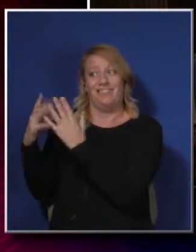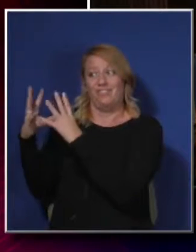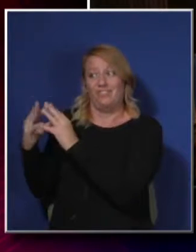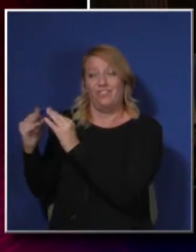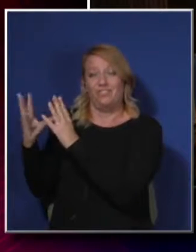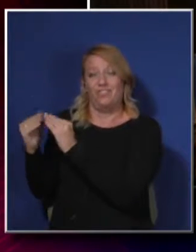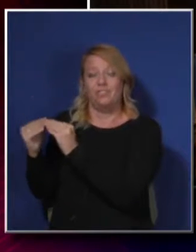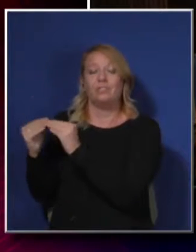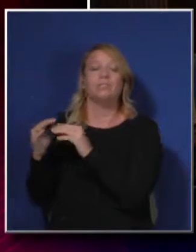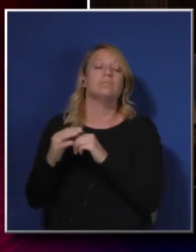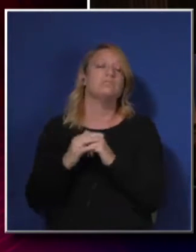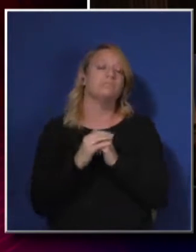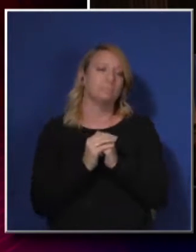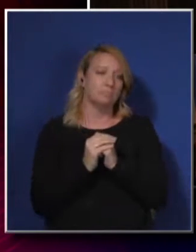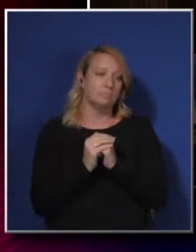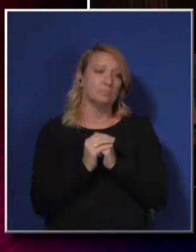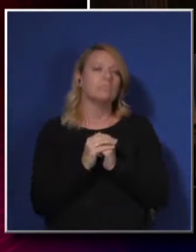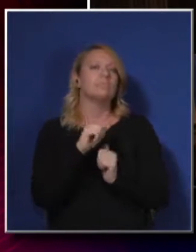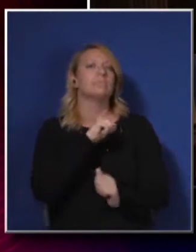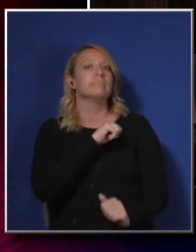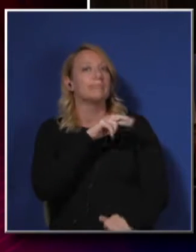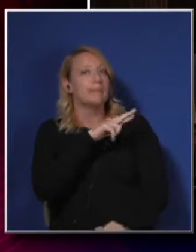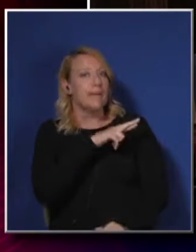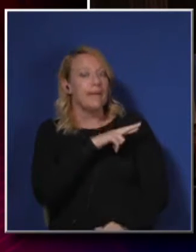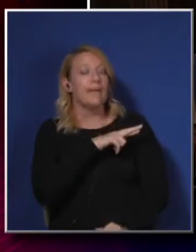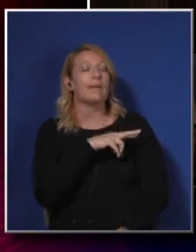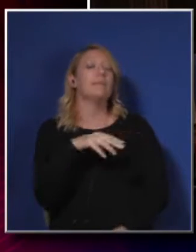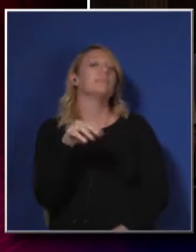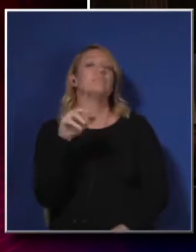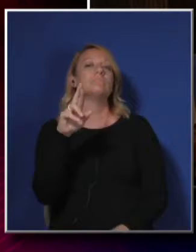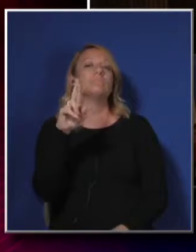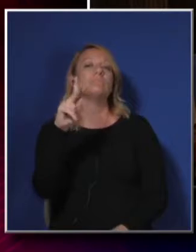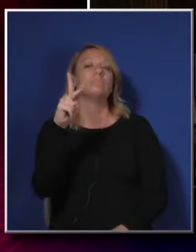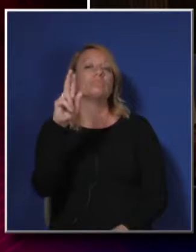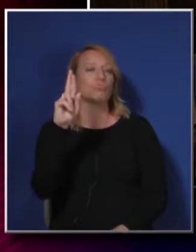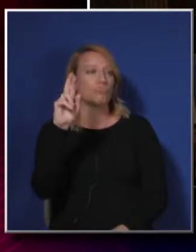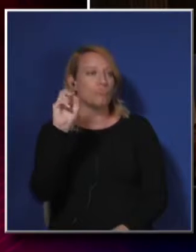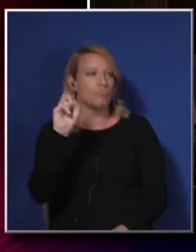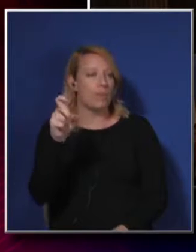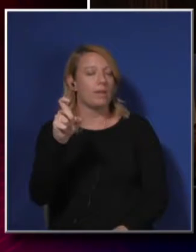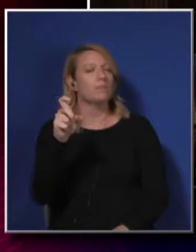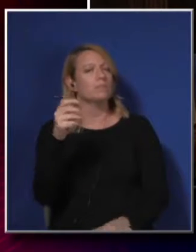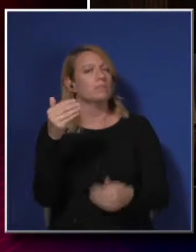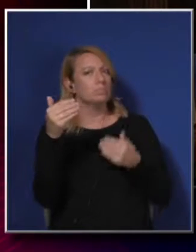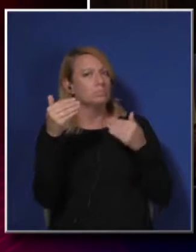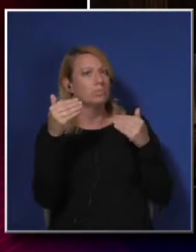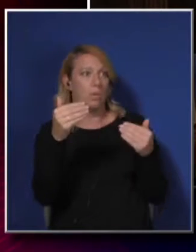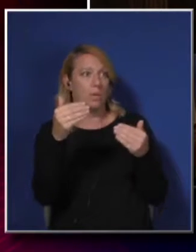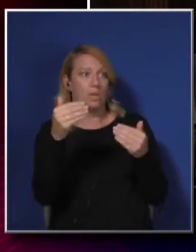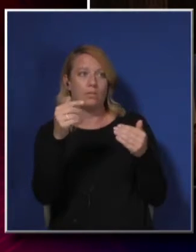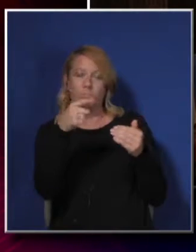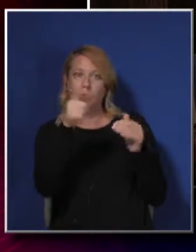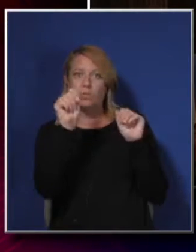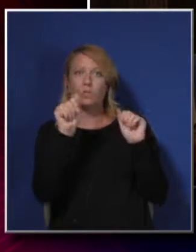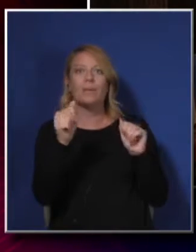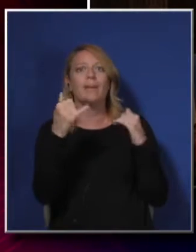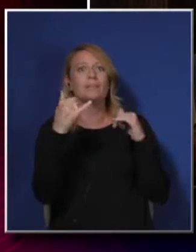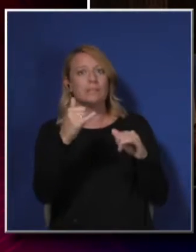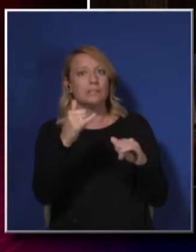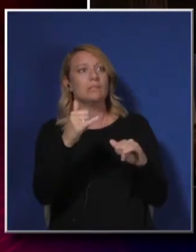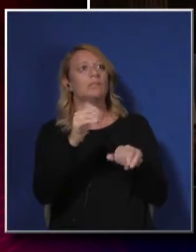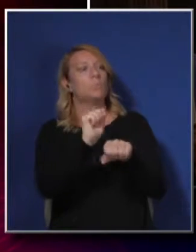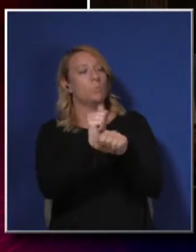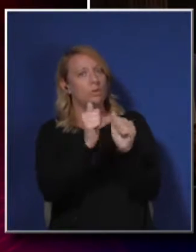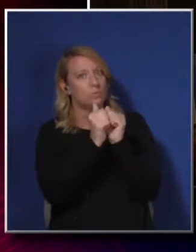we just want to give Net and Dr. Rex the go-ahead to continue to work with the AG's